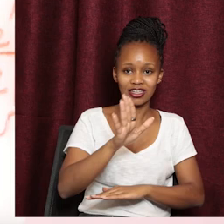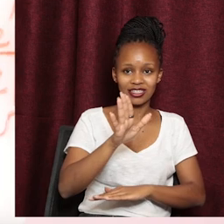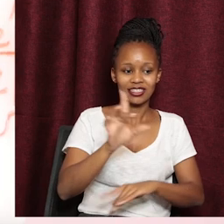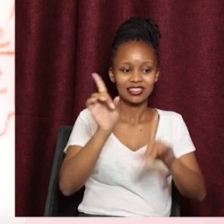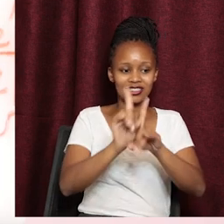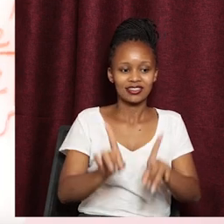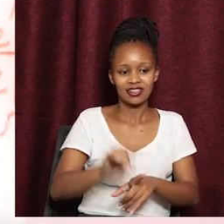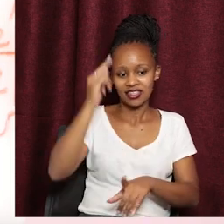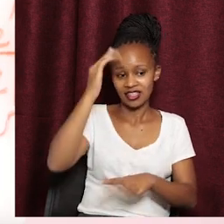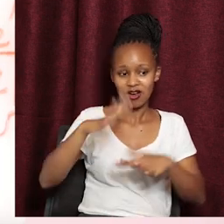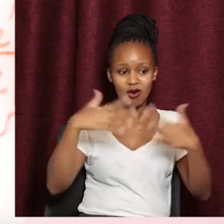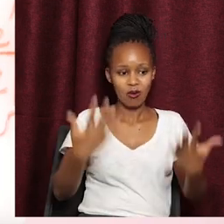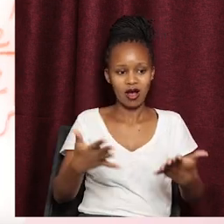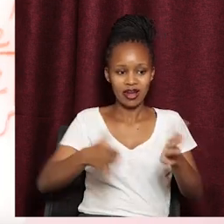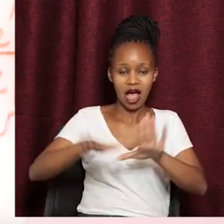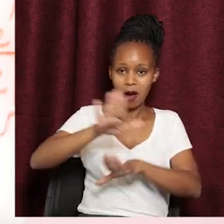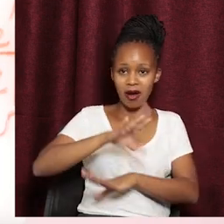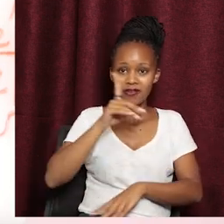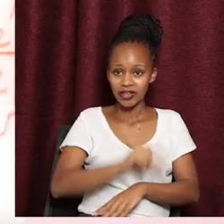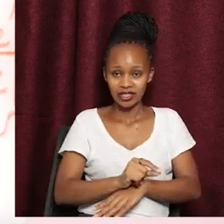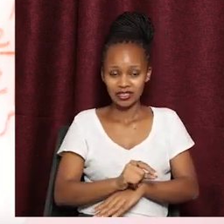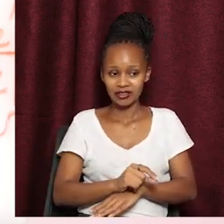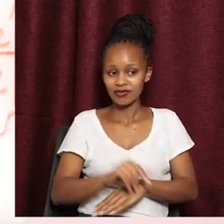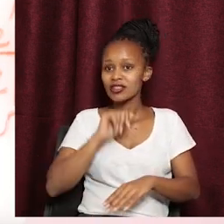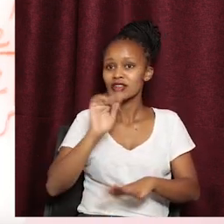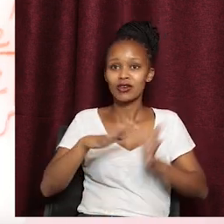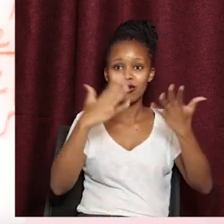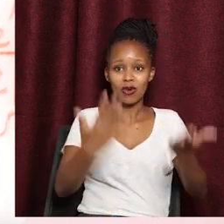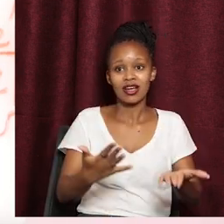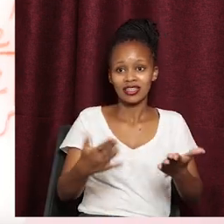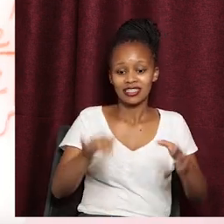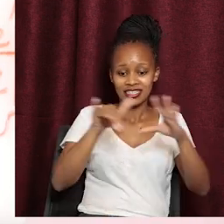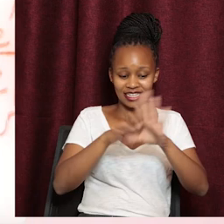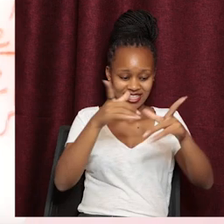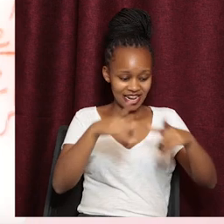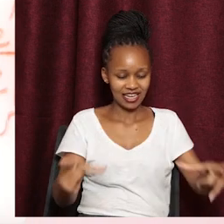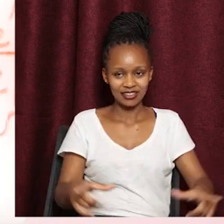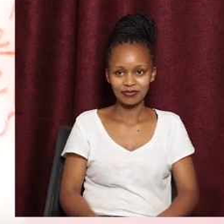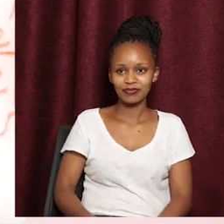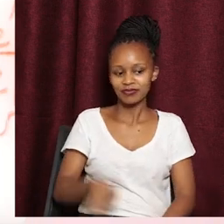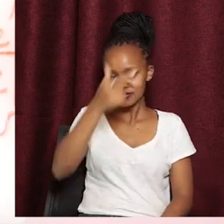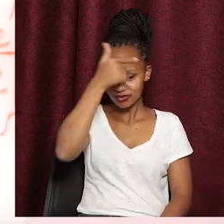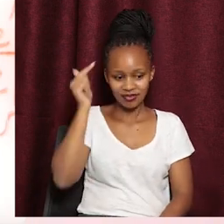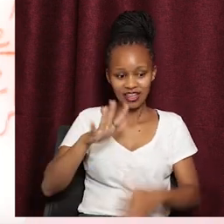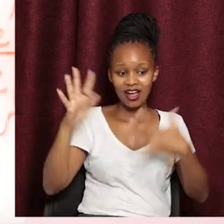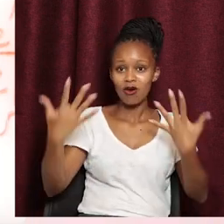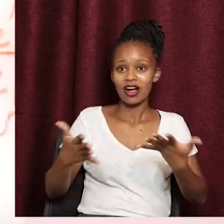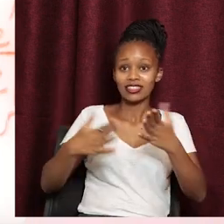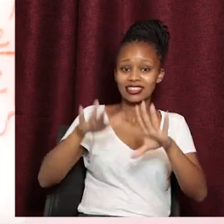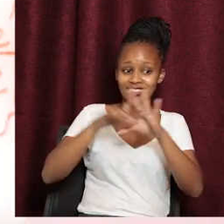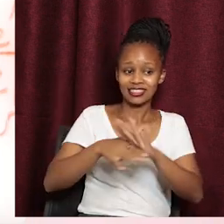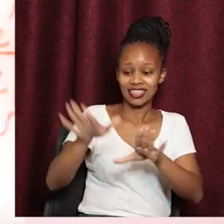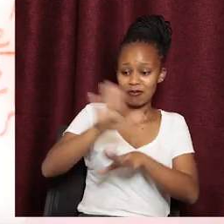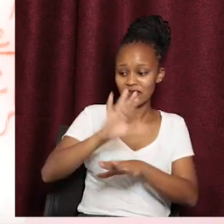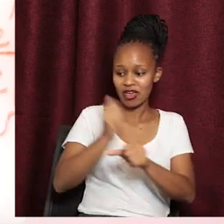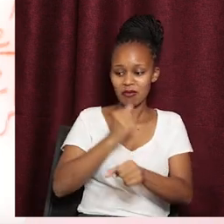is above, not of what is on earth. Because what is above will not be taken away